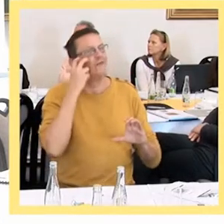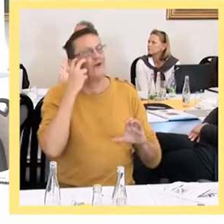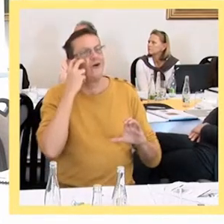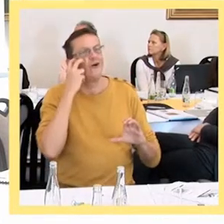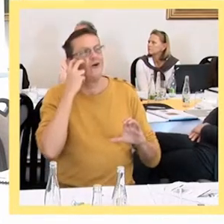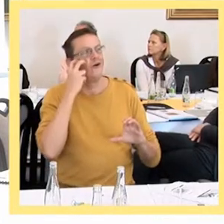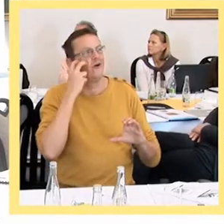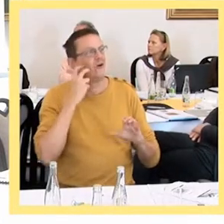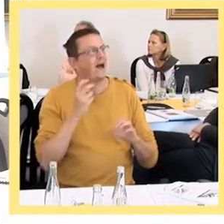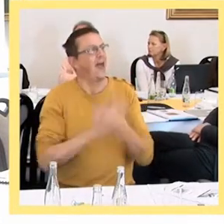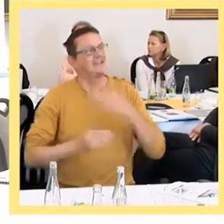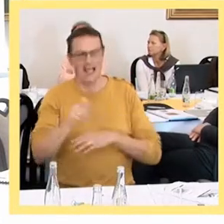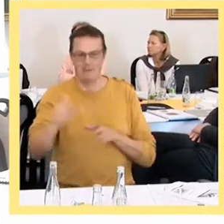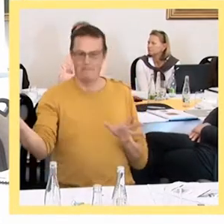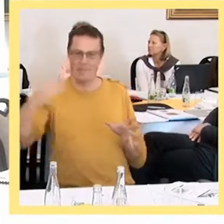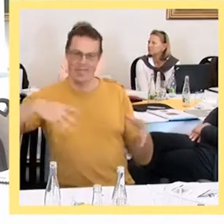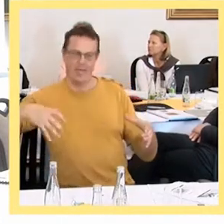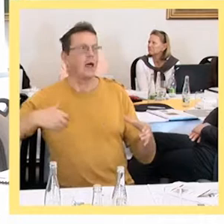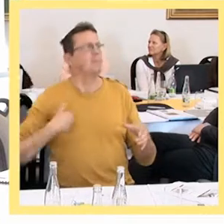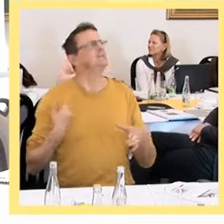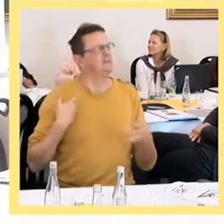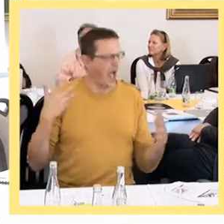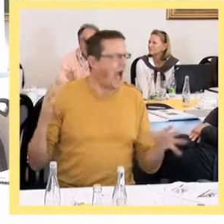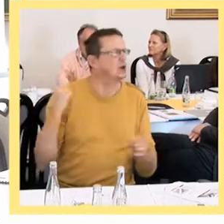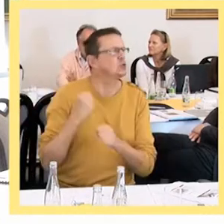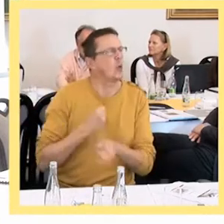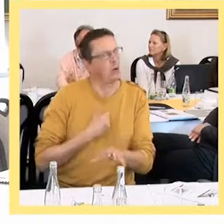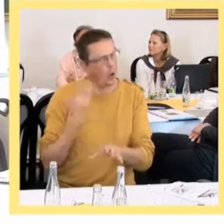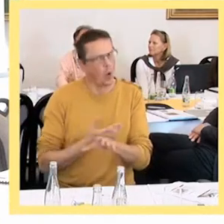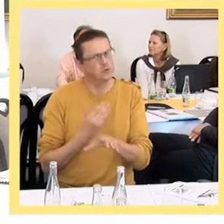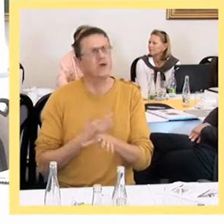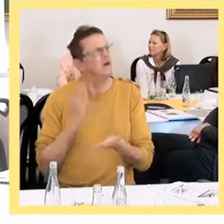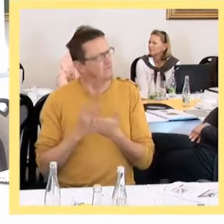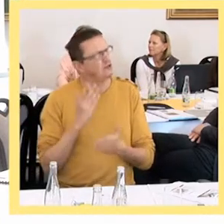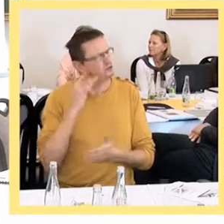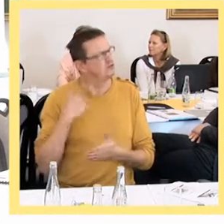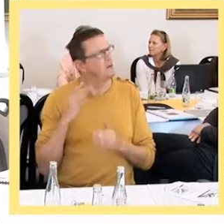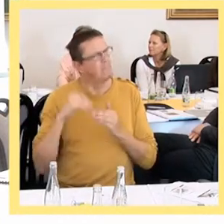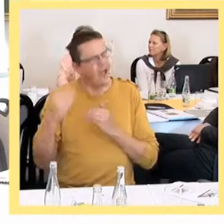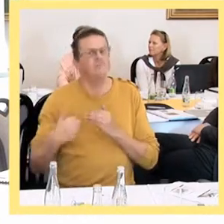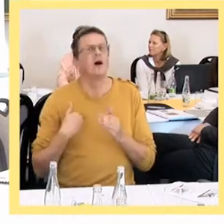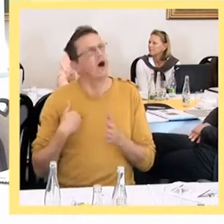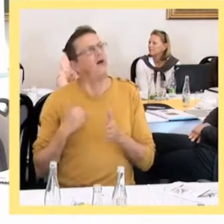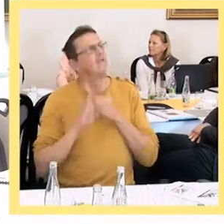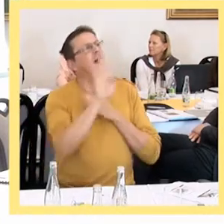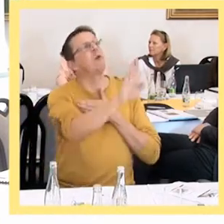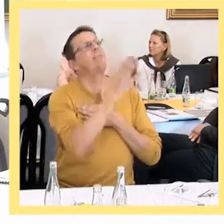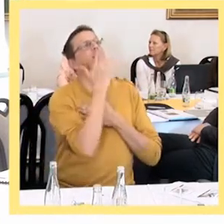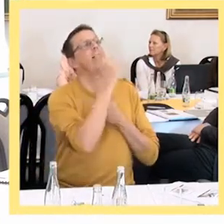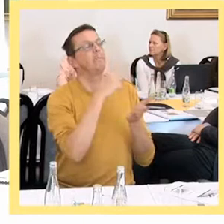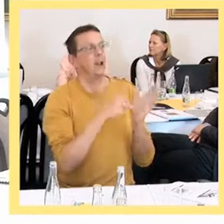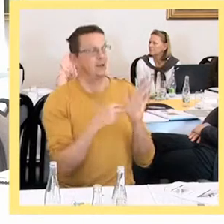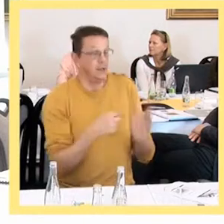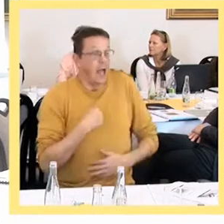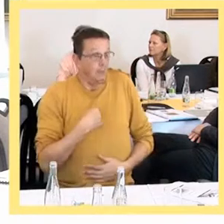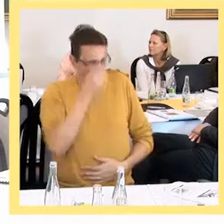a large number of disabled people, but I think from that, it actually made our exercise and made our plans a lot better. And for me,